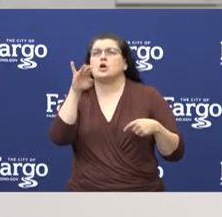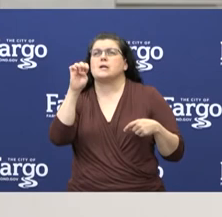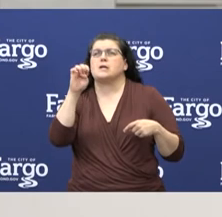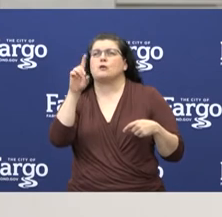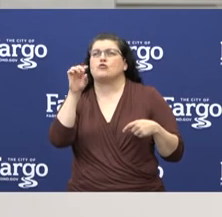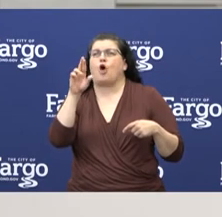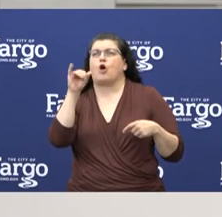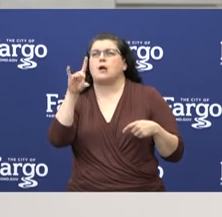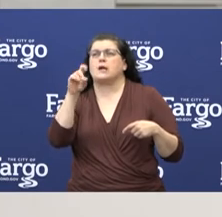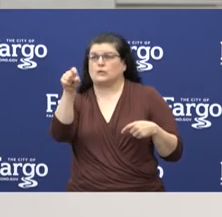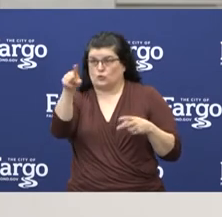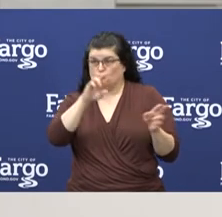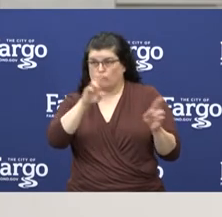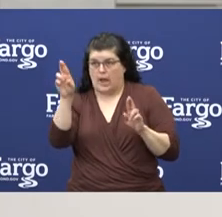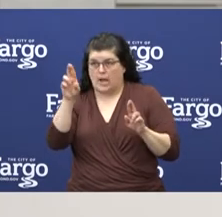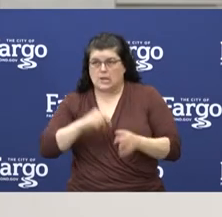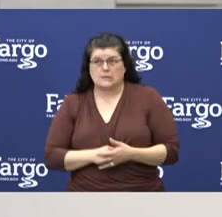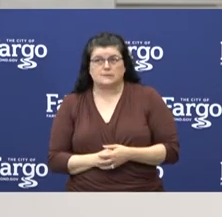ready?